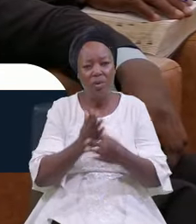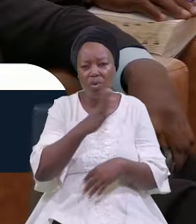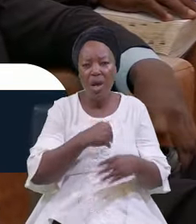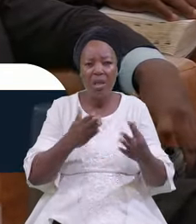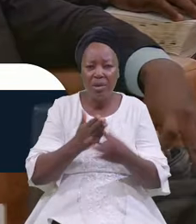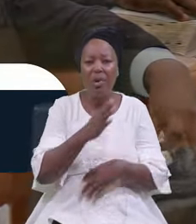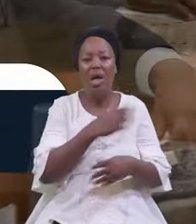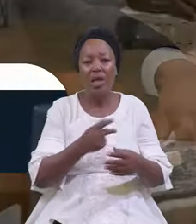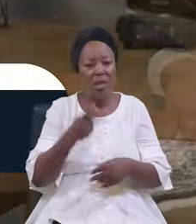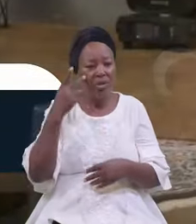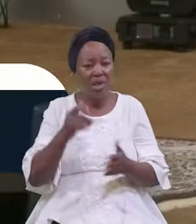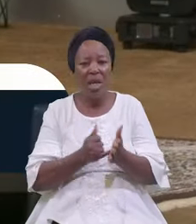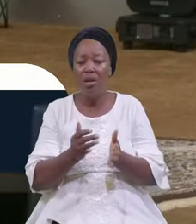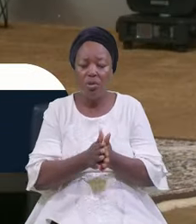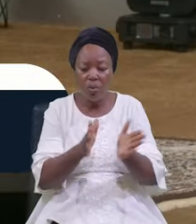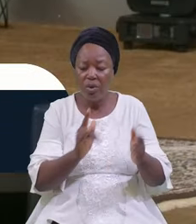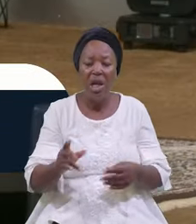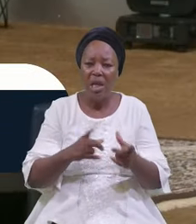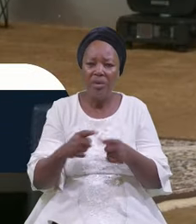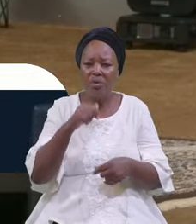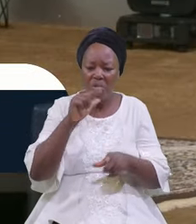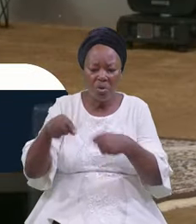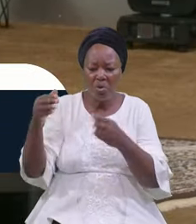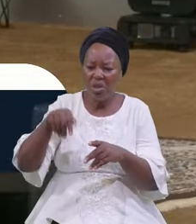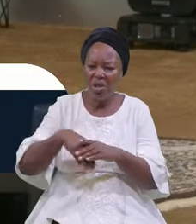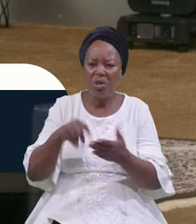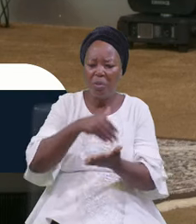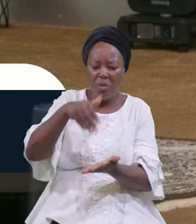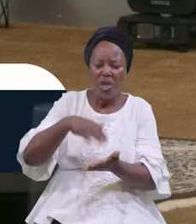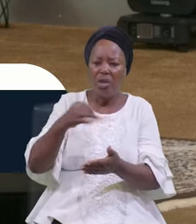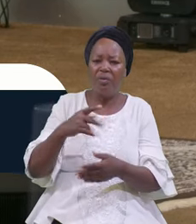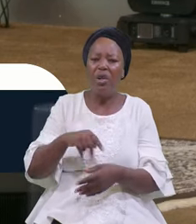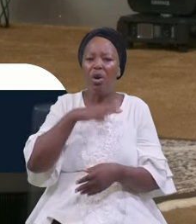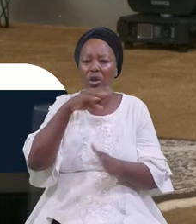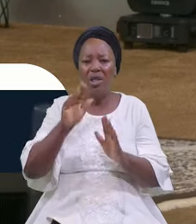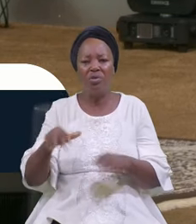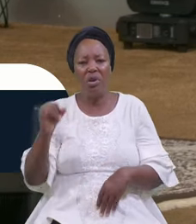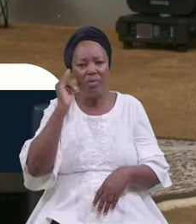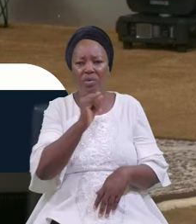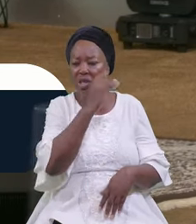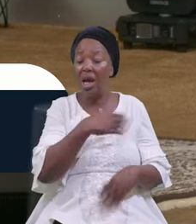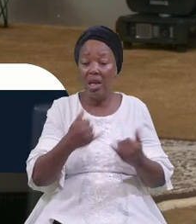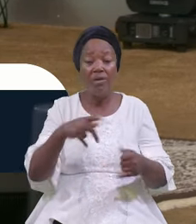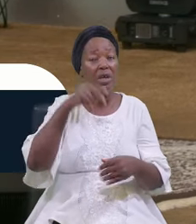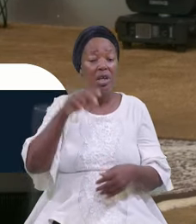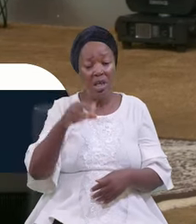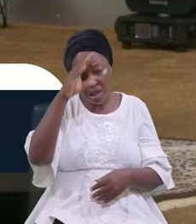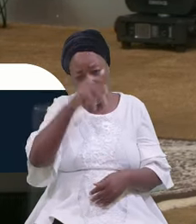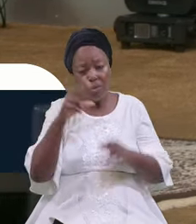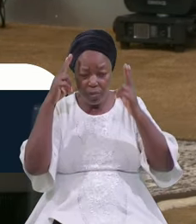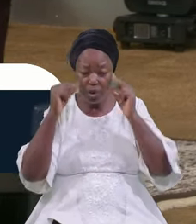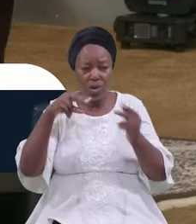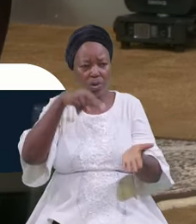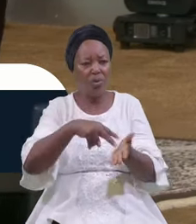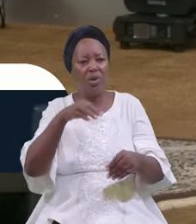not go into the midst of the corrupted children of Israel. And now he stood in the gate of the camp